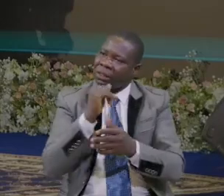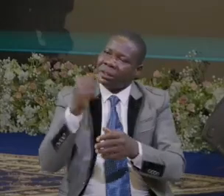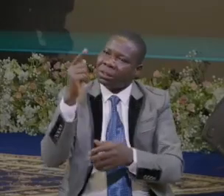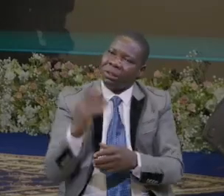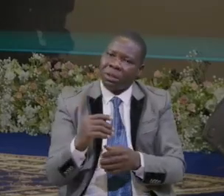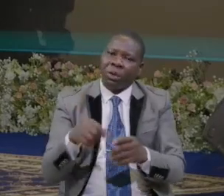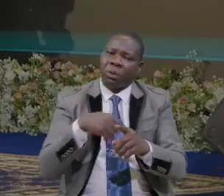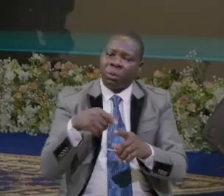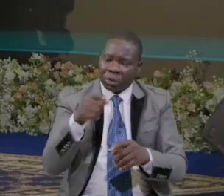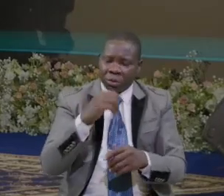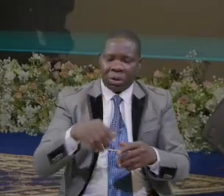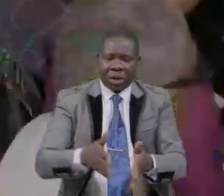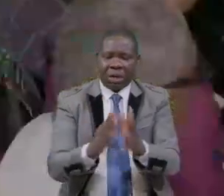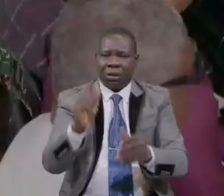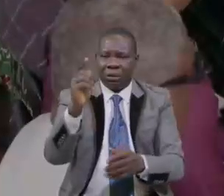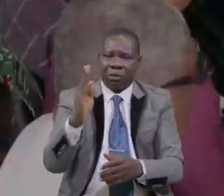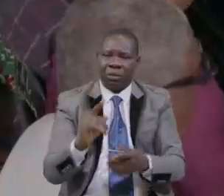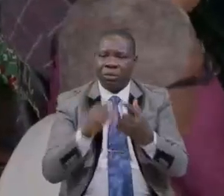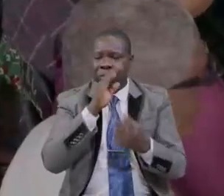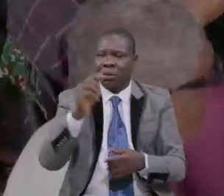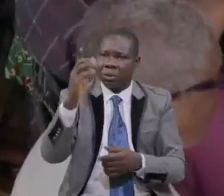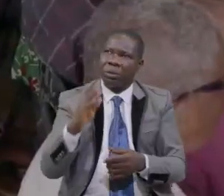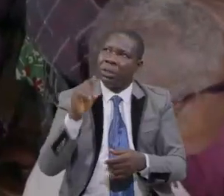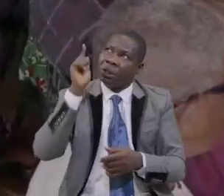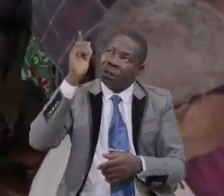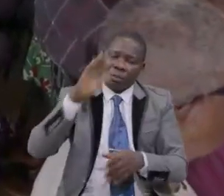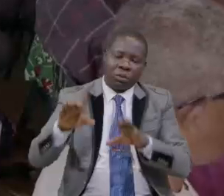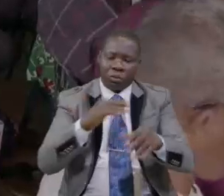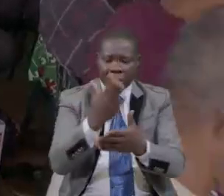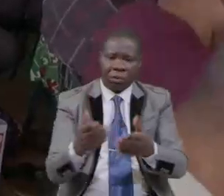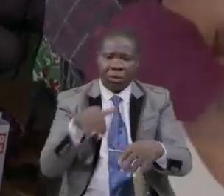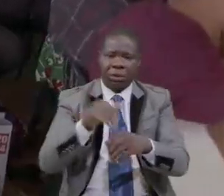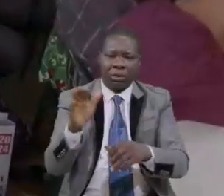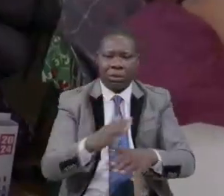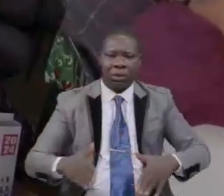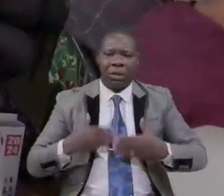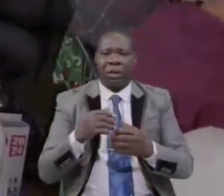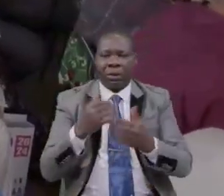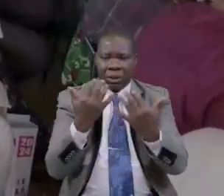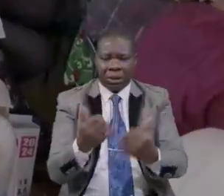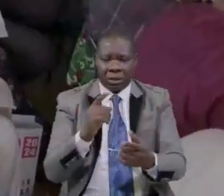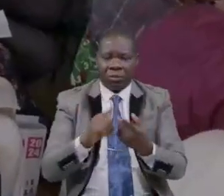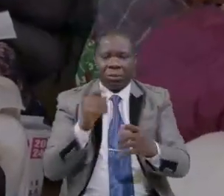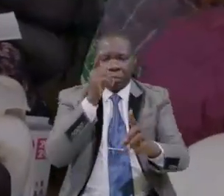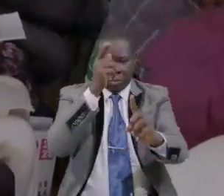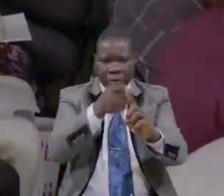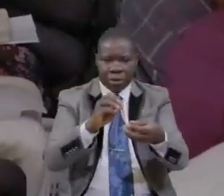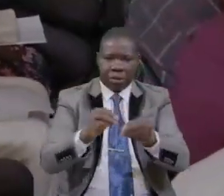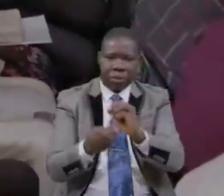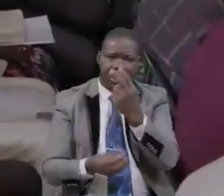do something in your life. I'm coming now to point number two. Point number two,